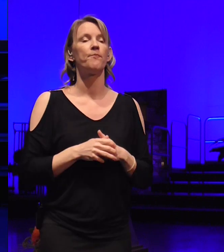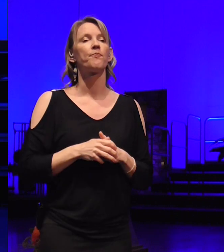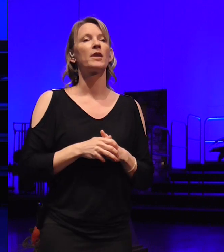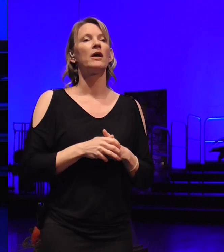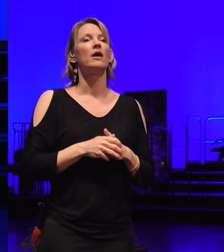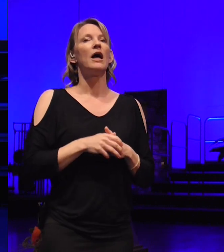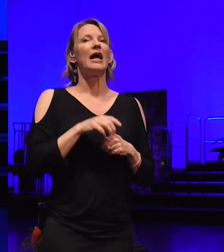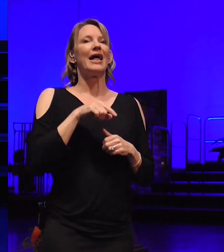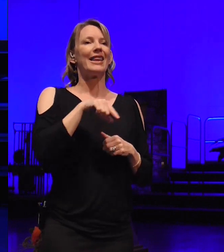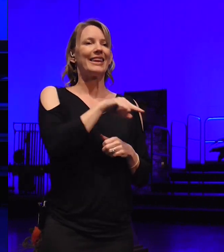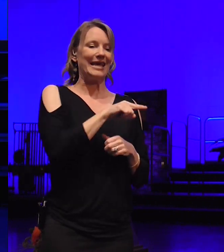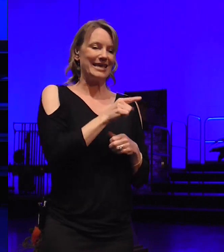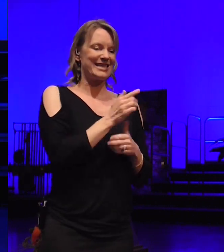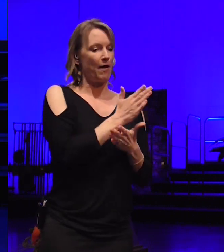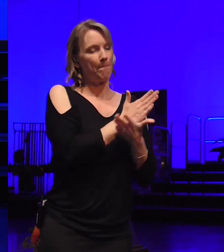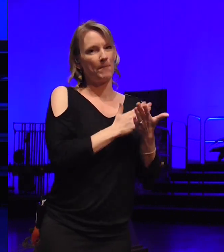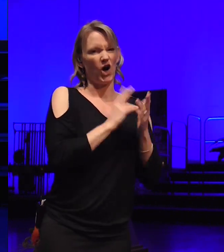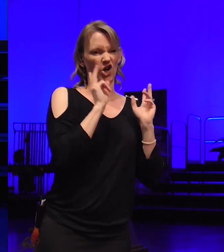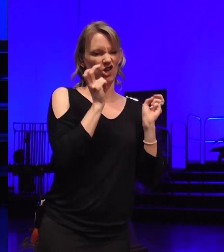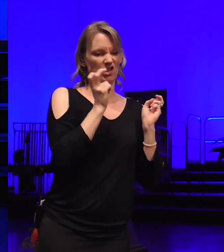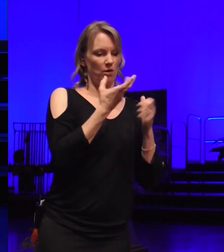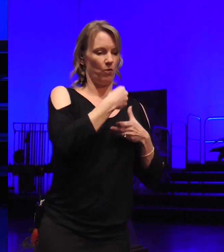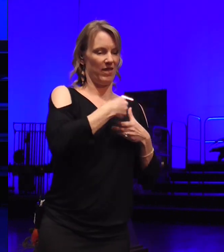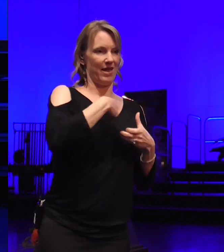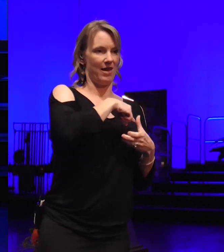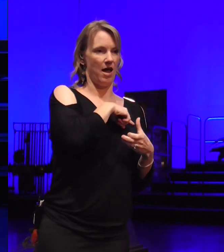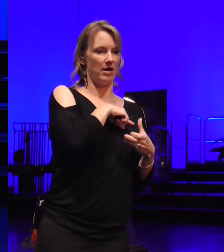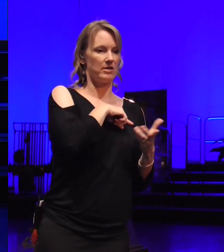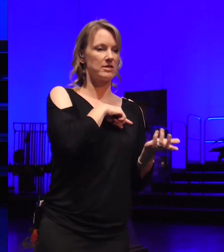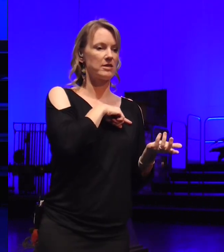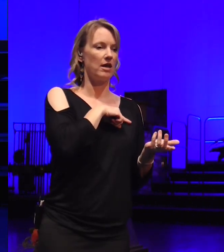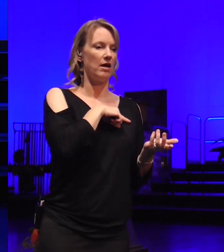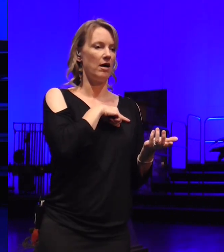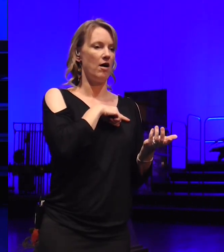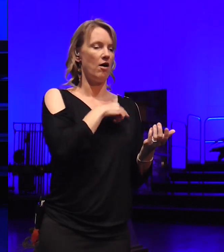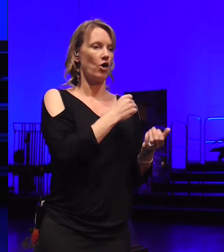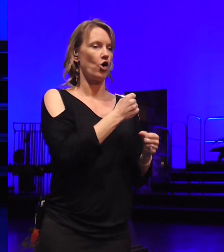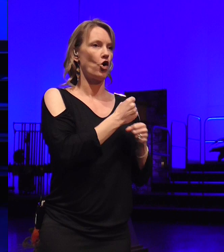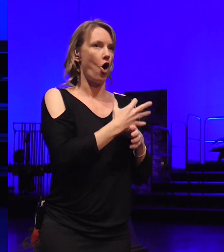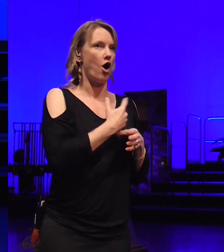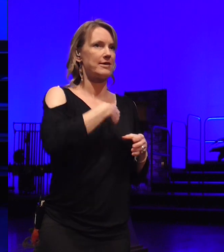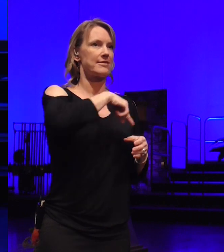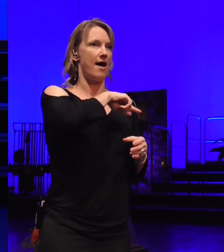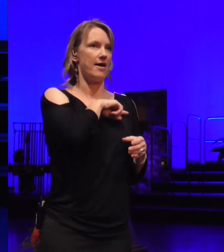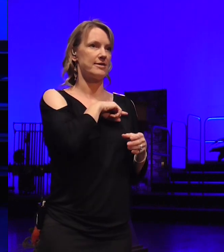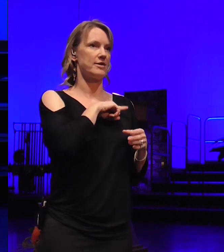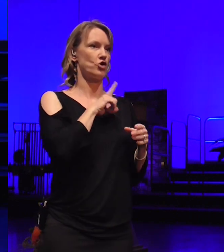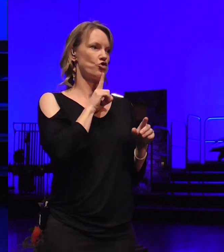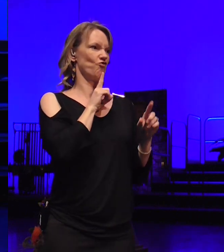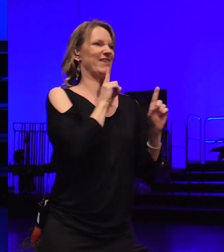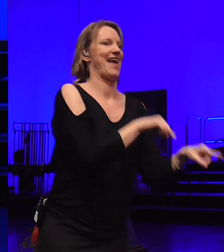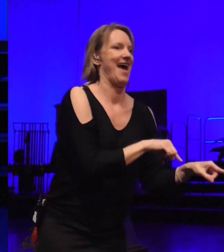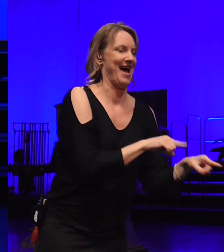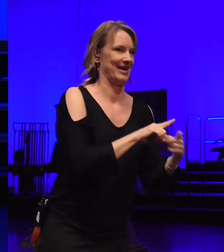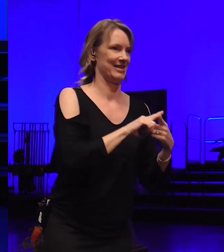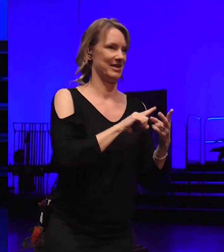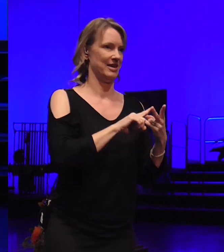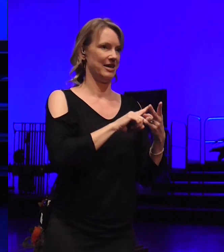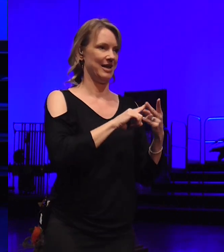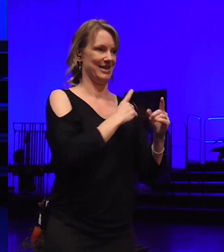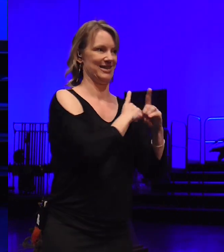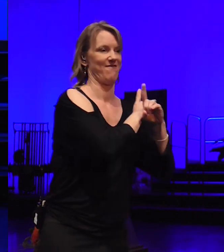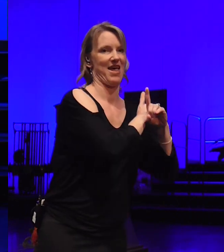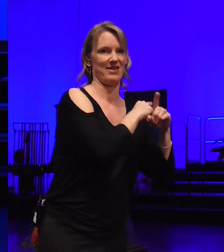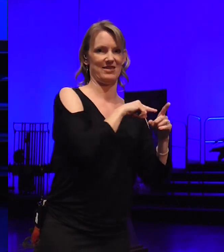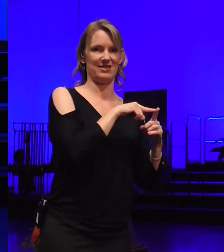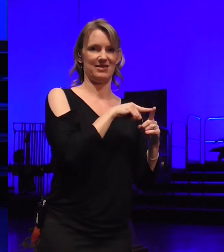parts keep us in states of reactivity and defensiveness and protection for